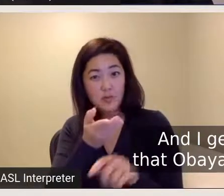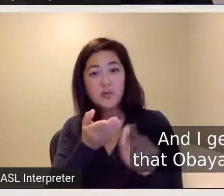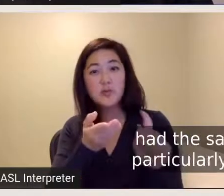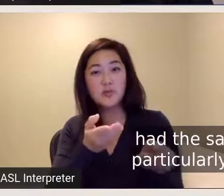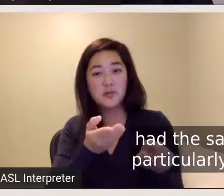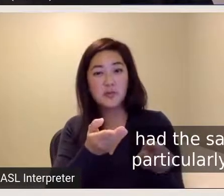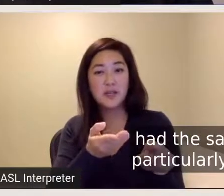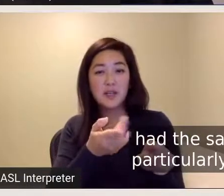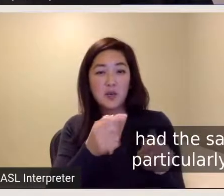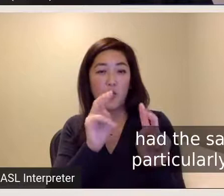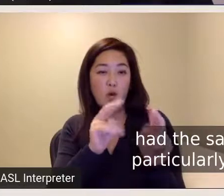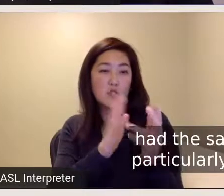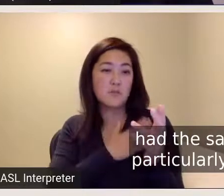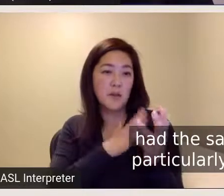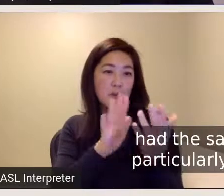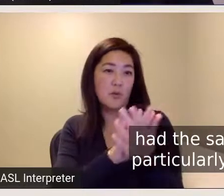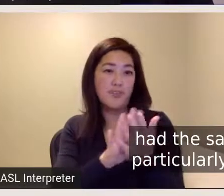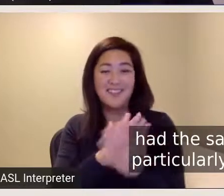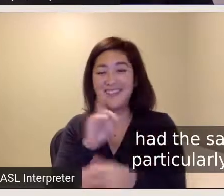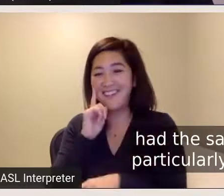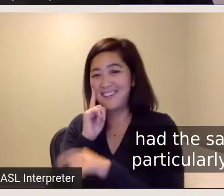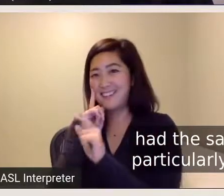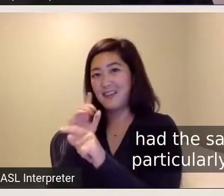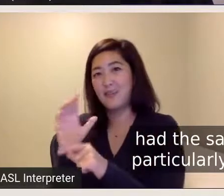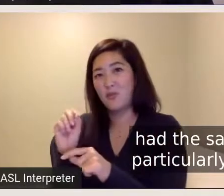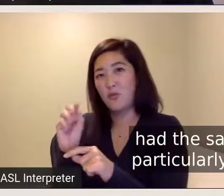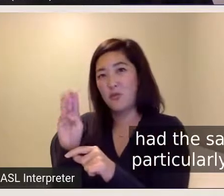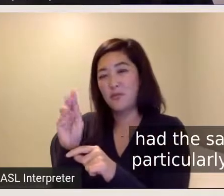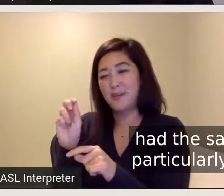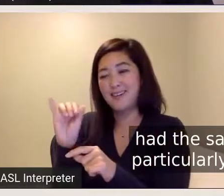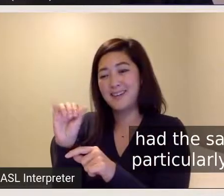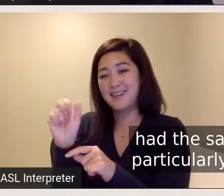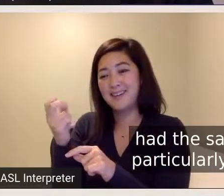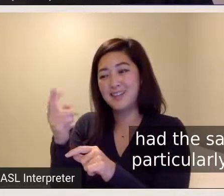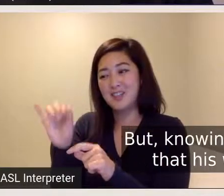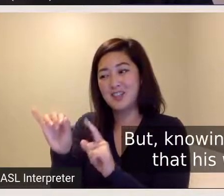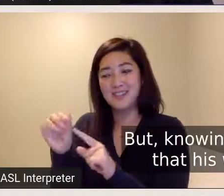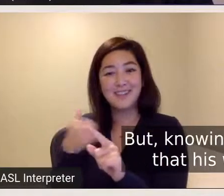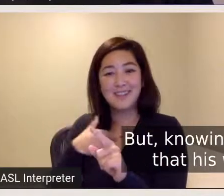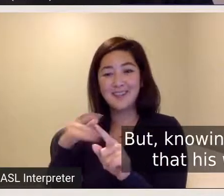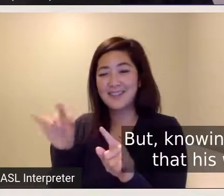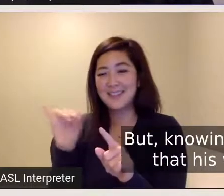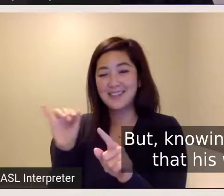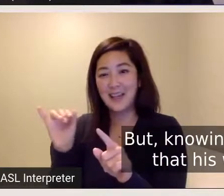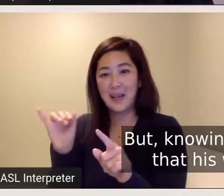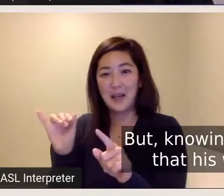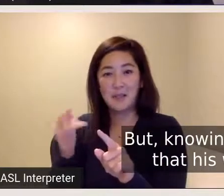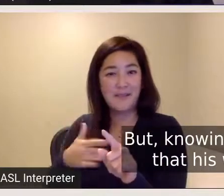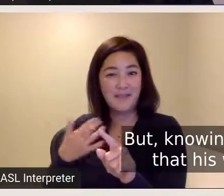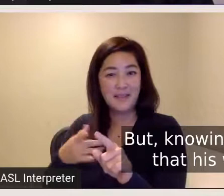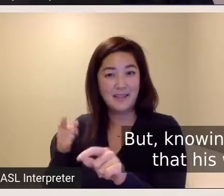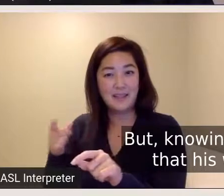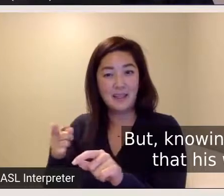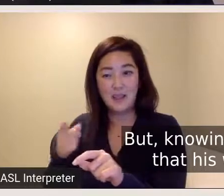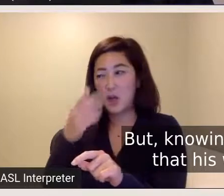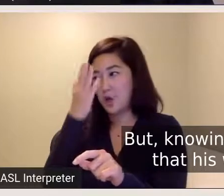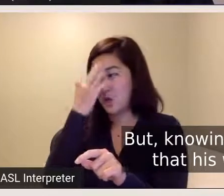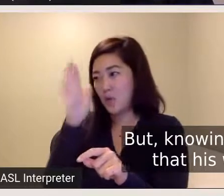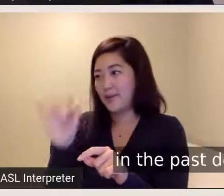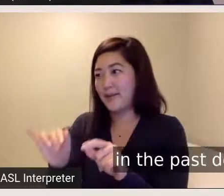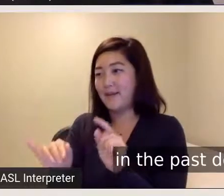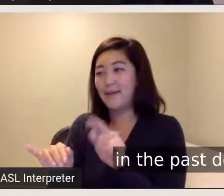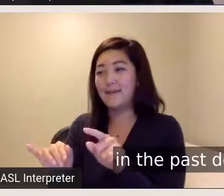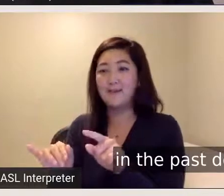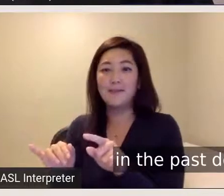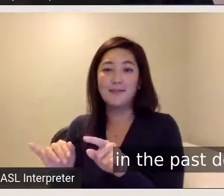very much kind of had the same viewpoint, particularly with this film. But, knowing the trajectory that his work was on